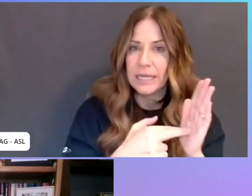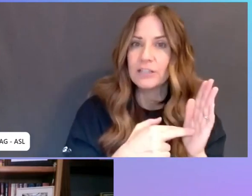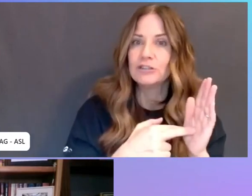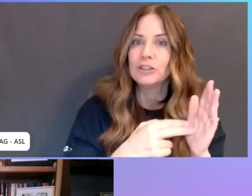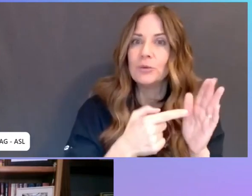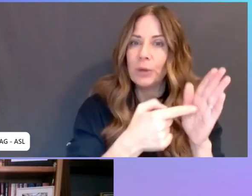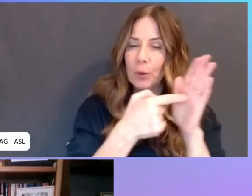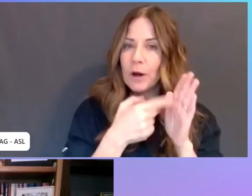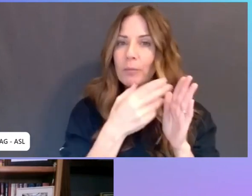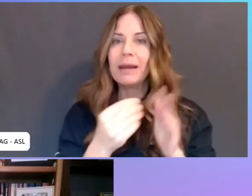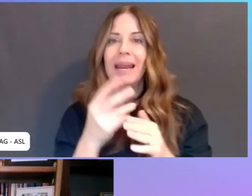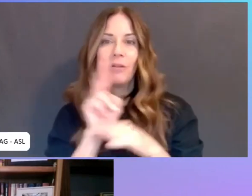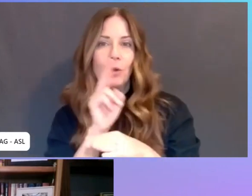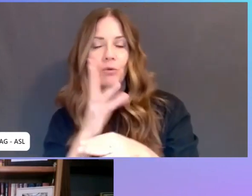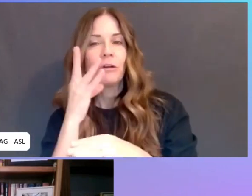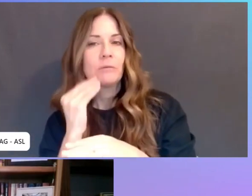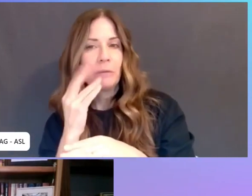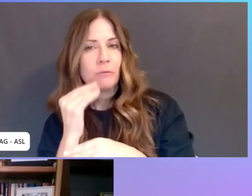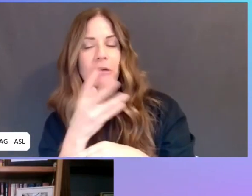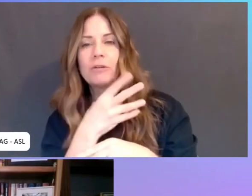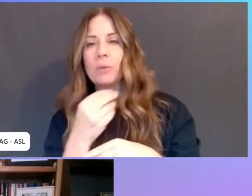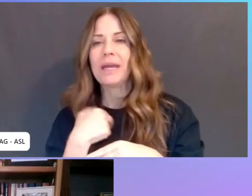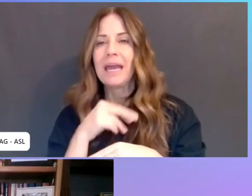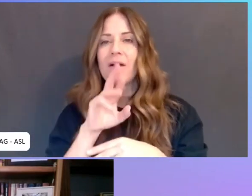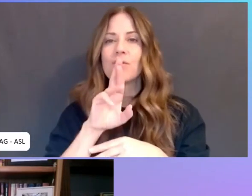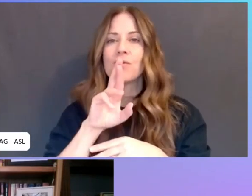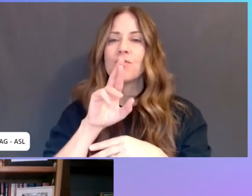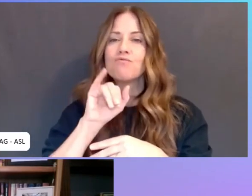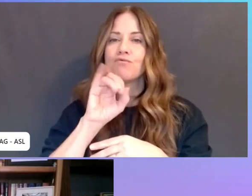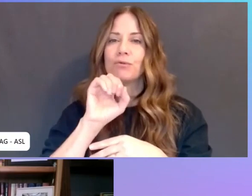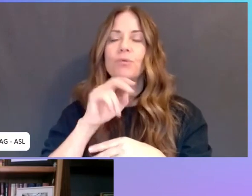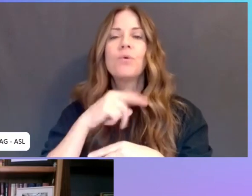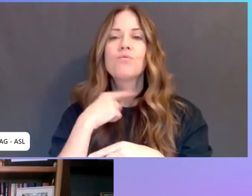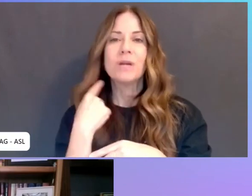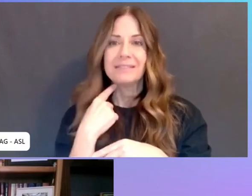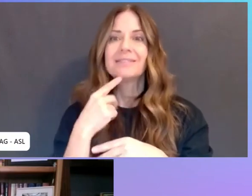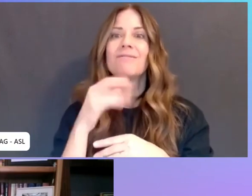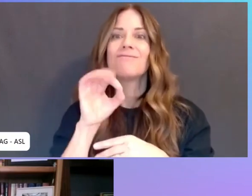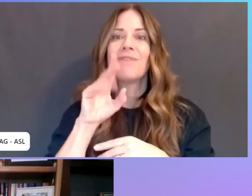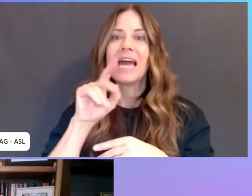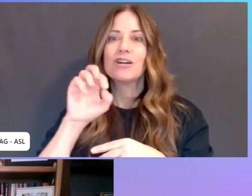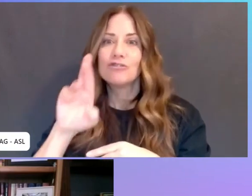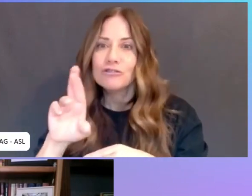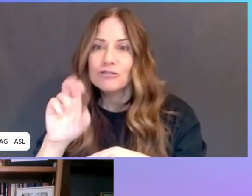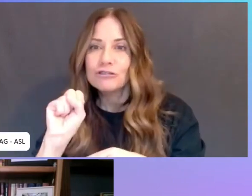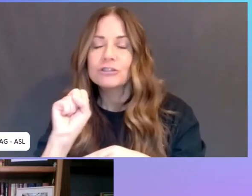sort of escalation procedures, risk factors that we can look at. What is the risk?